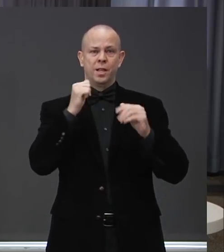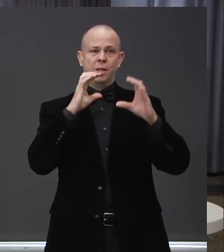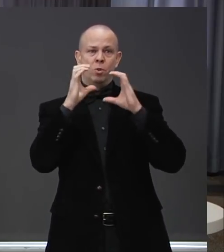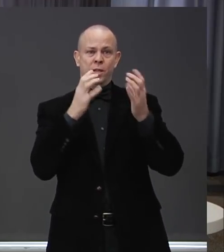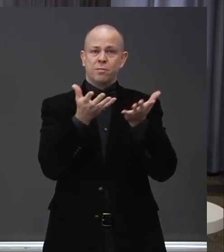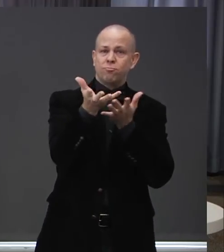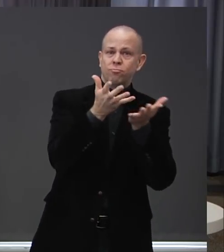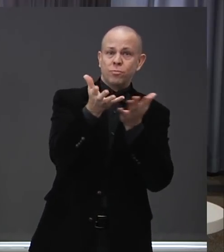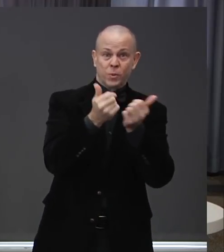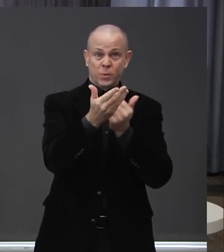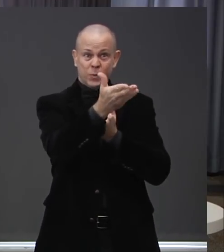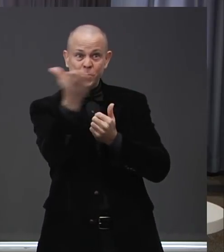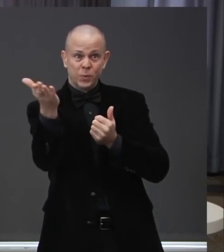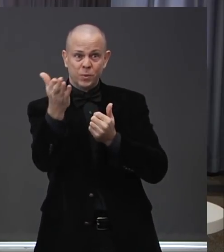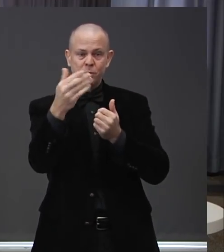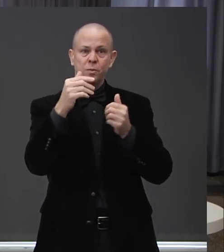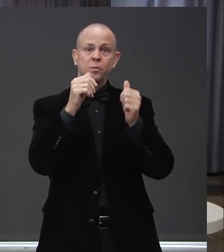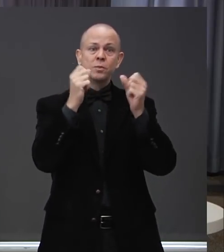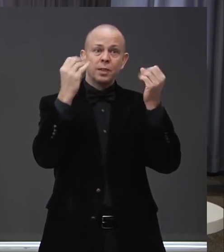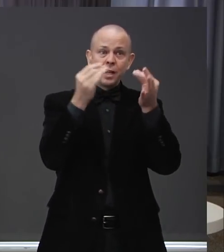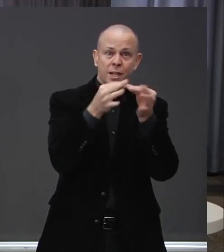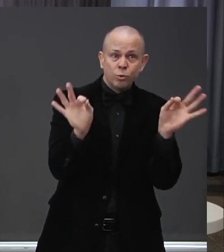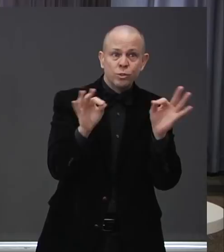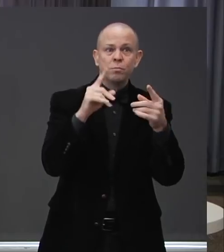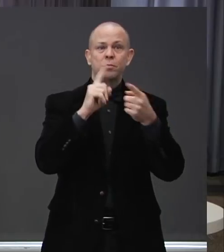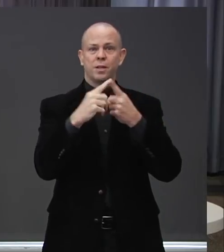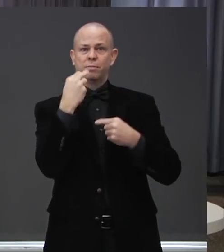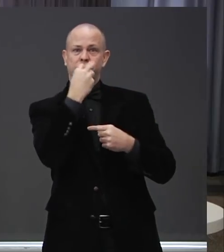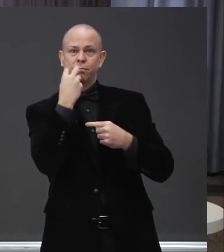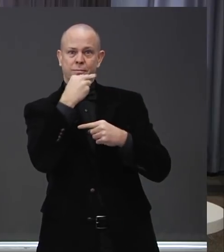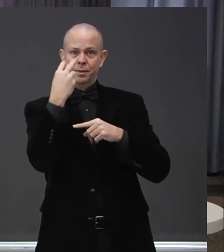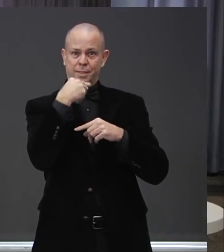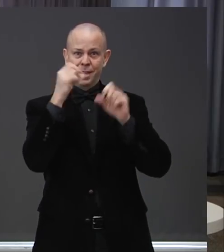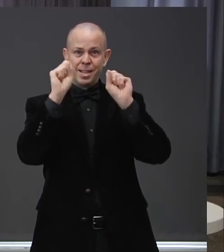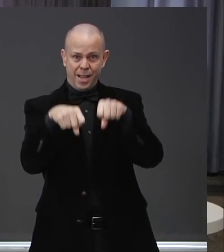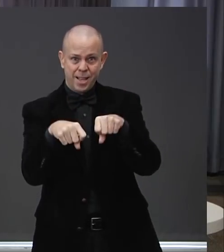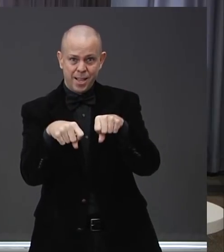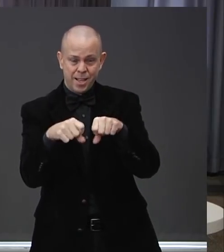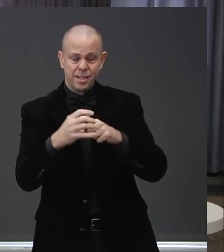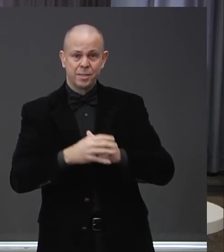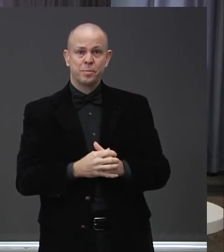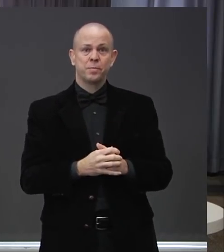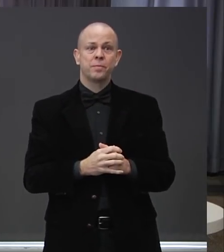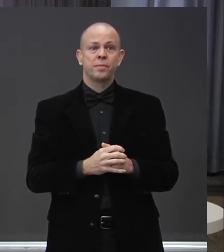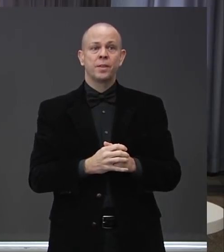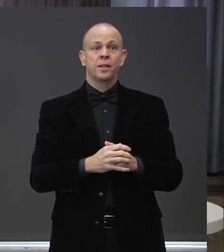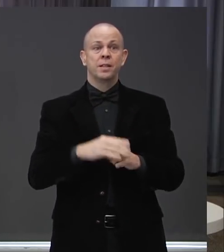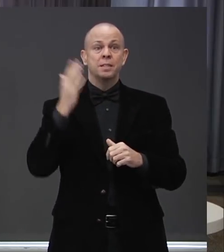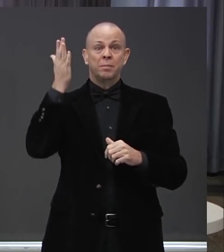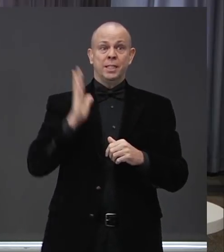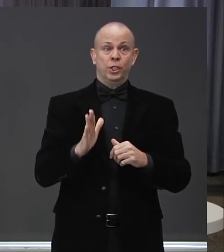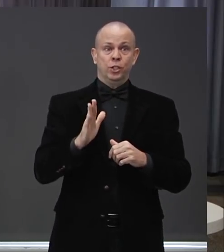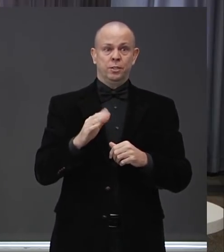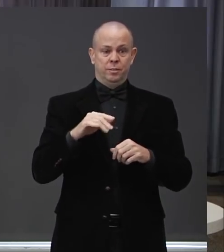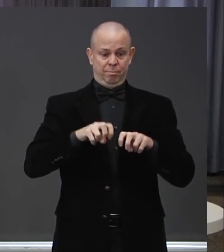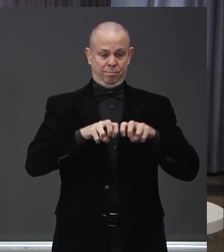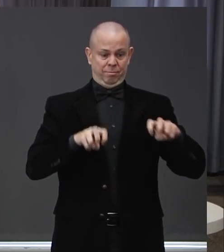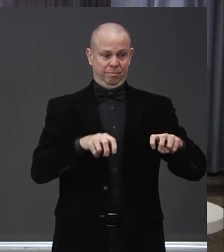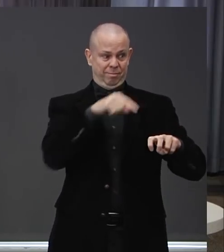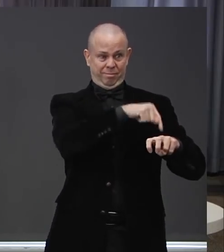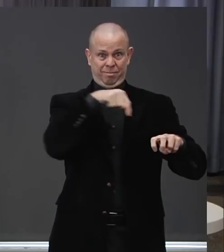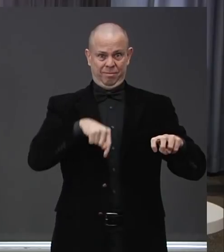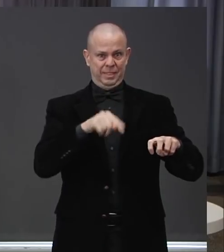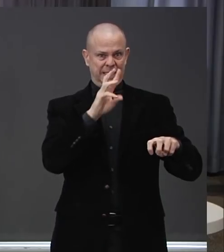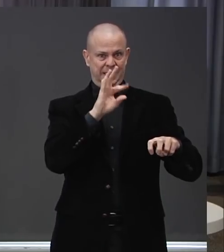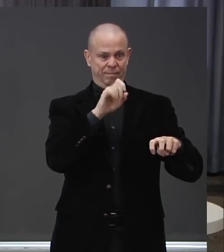who do not speak sign language and depend on seeing a speaker's mouth and lips. The speakers are 6 feet apart. The ASL